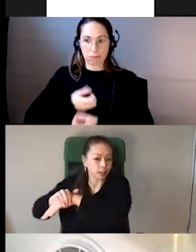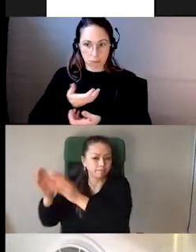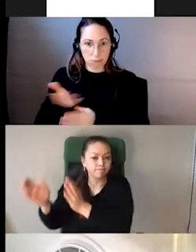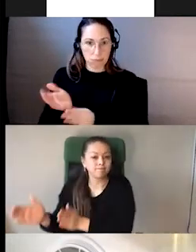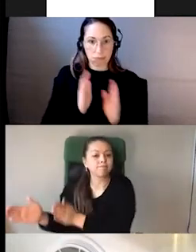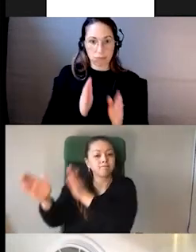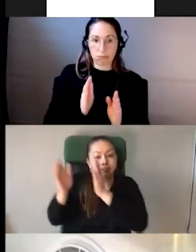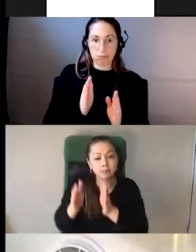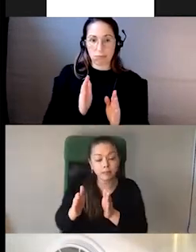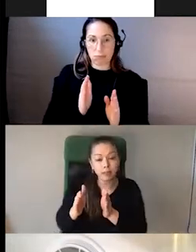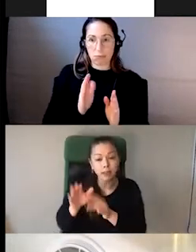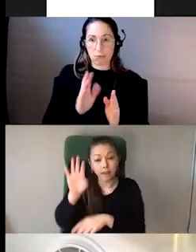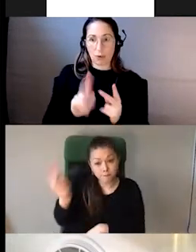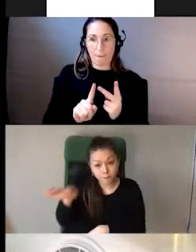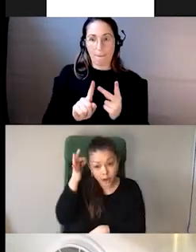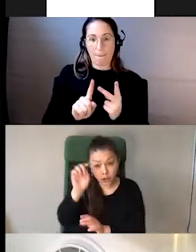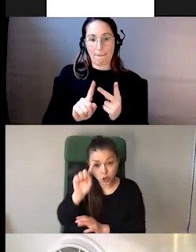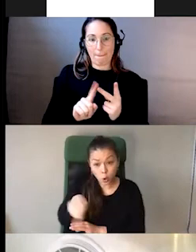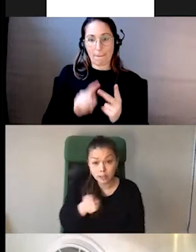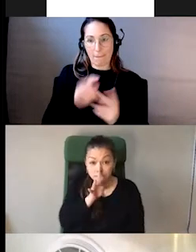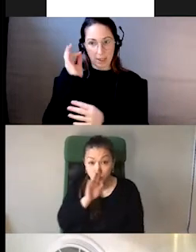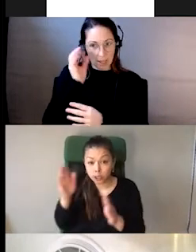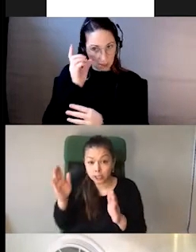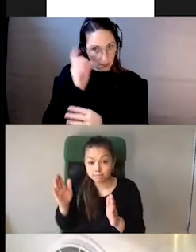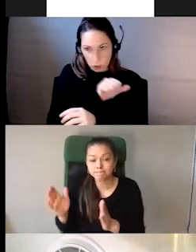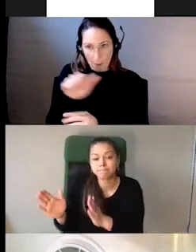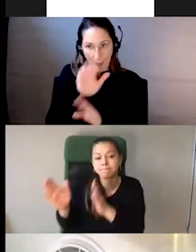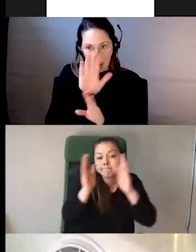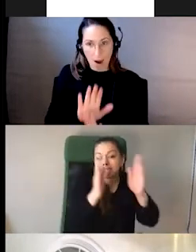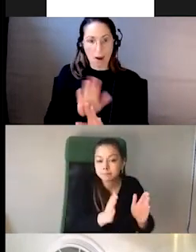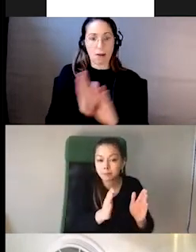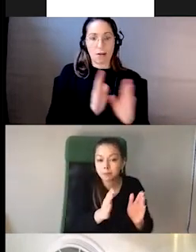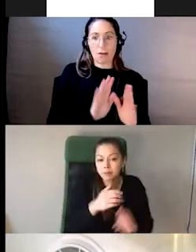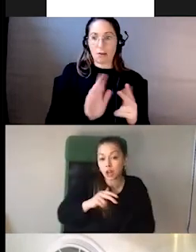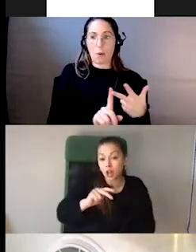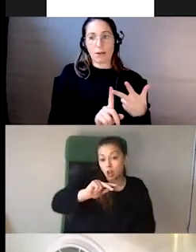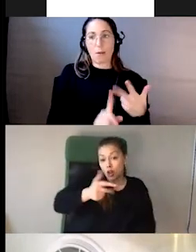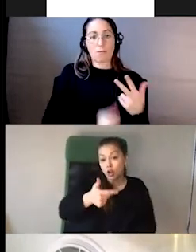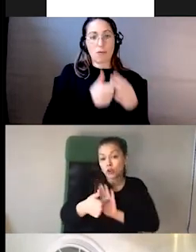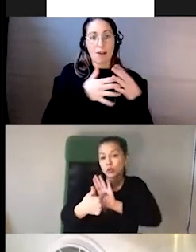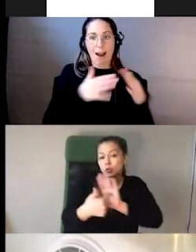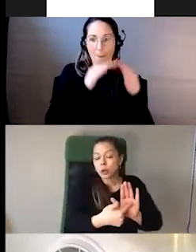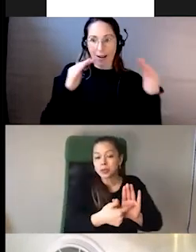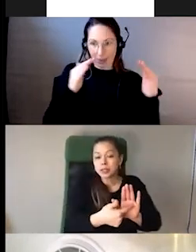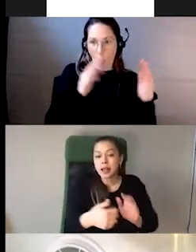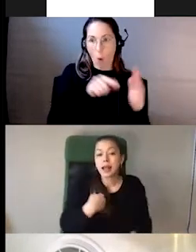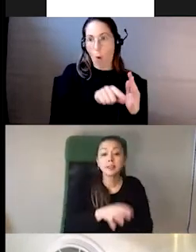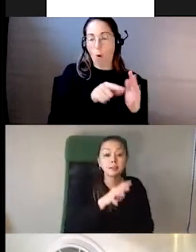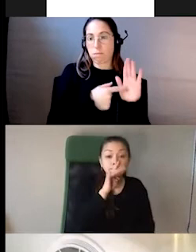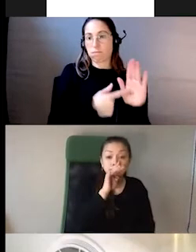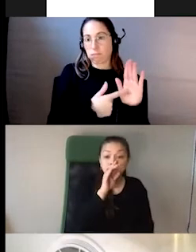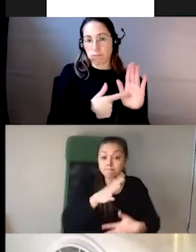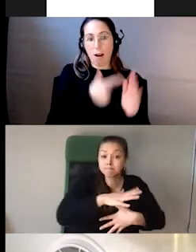where French only is spoken. And this, the third largest house, shows where English and a